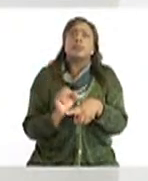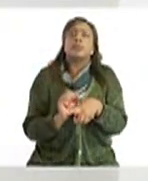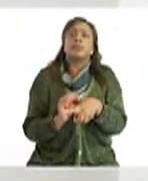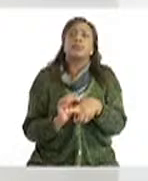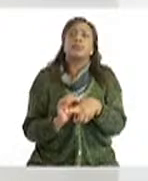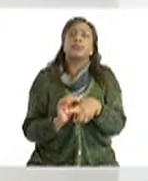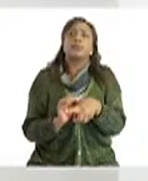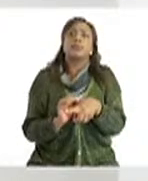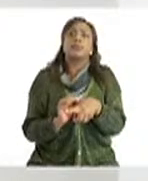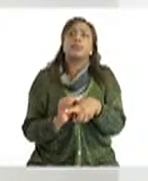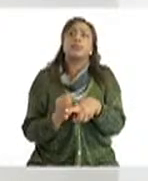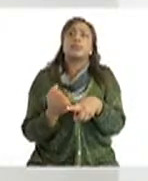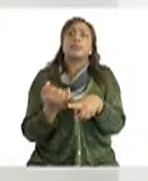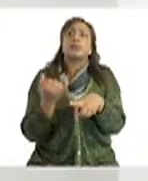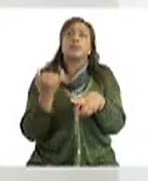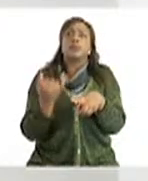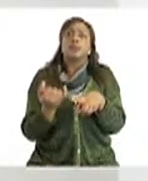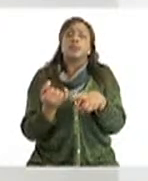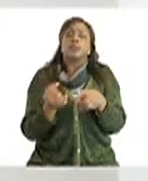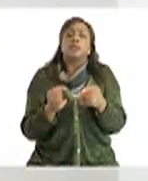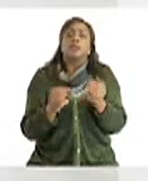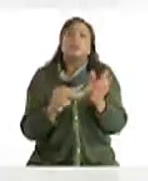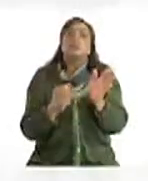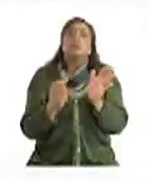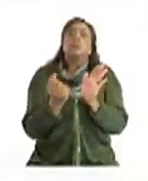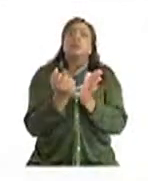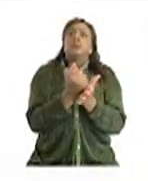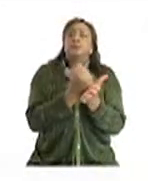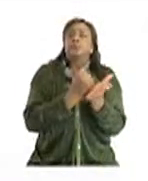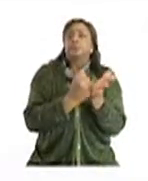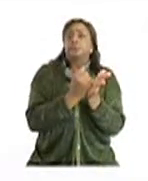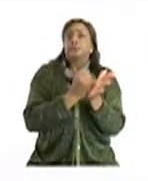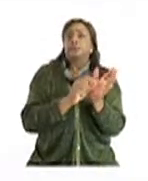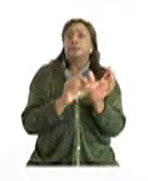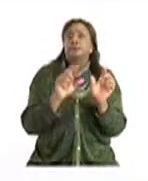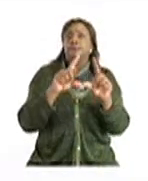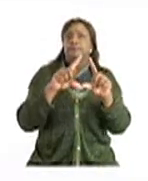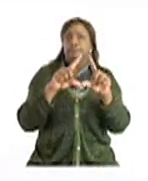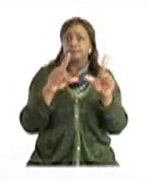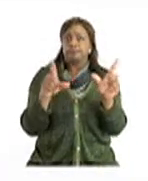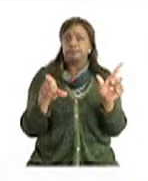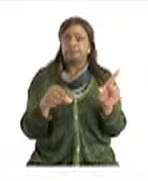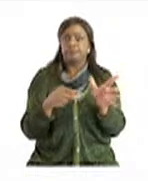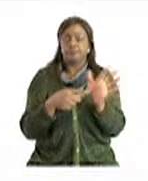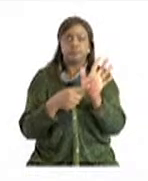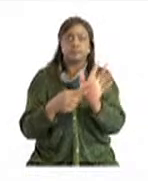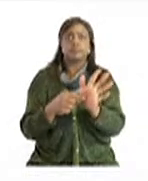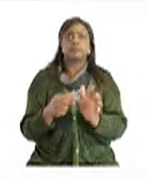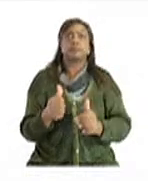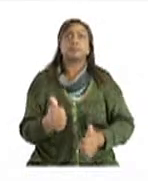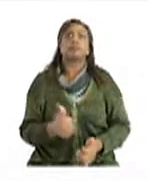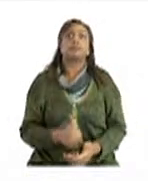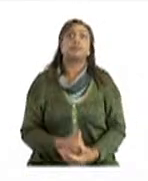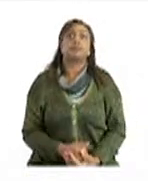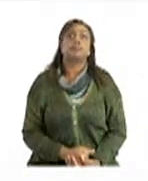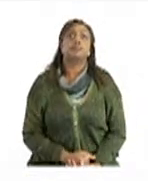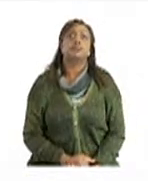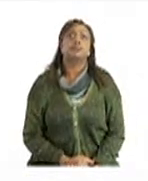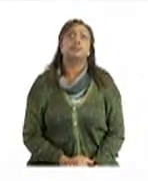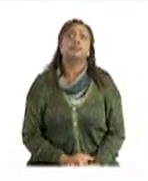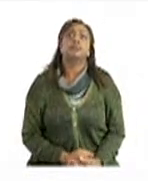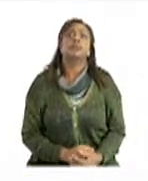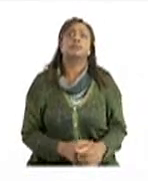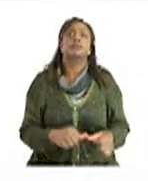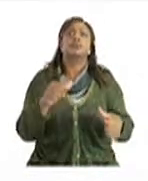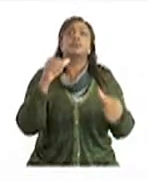Let us now go back to page 20 and look at our diagram there, how it is labeled.